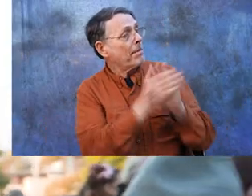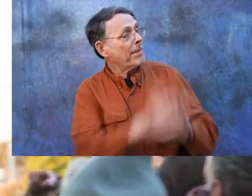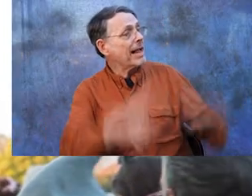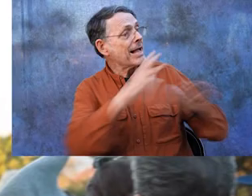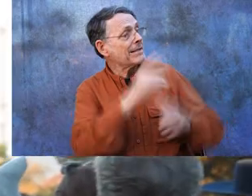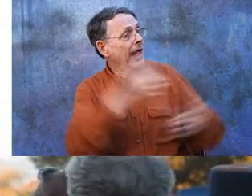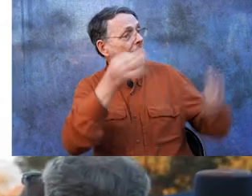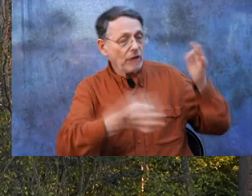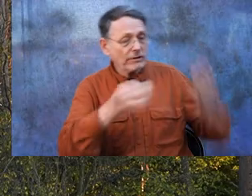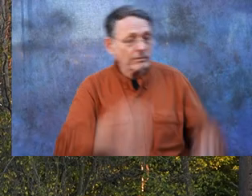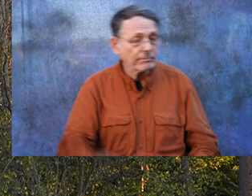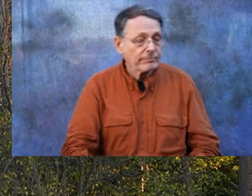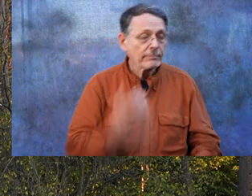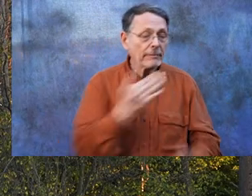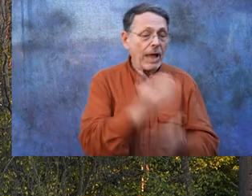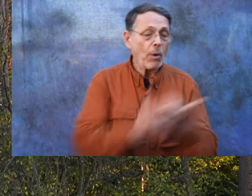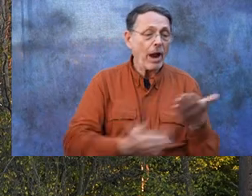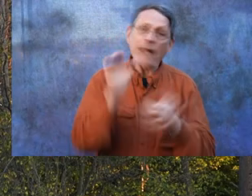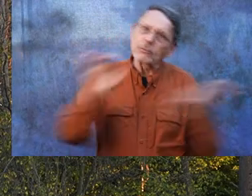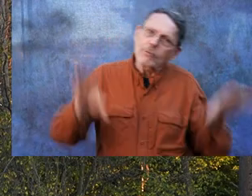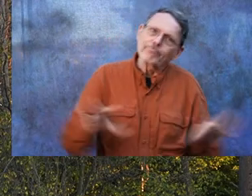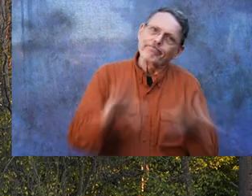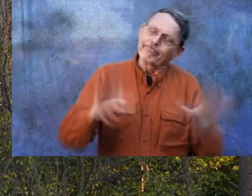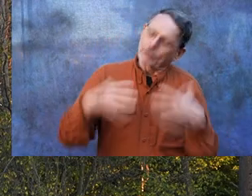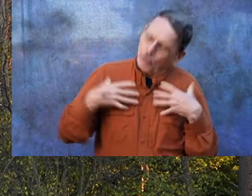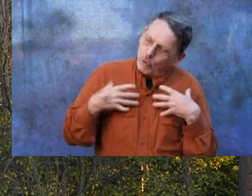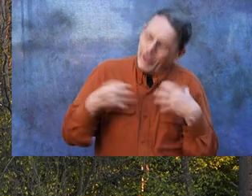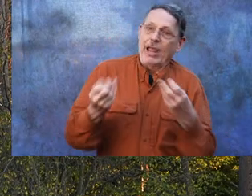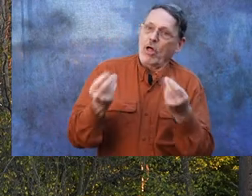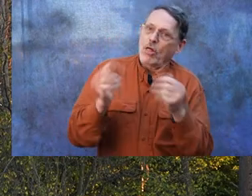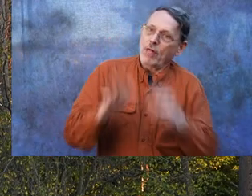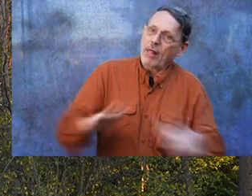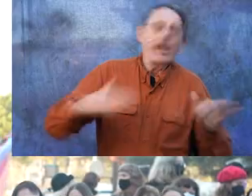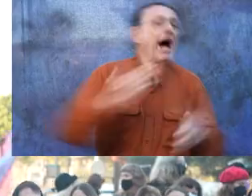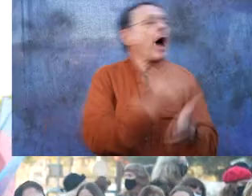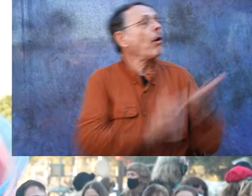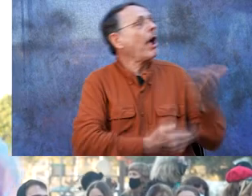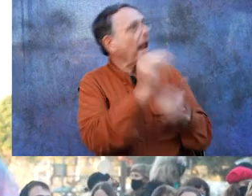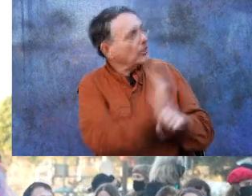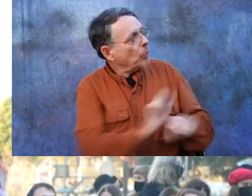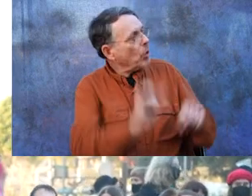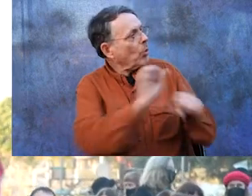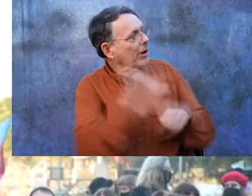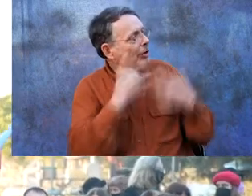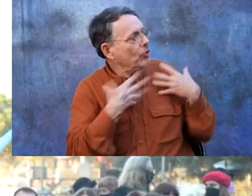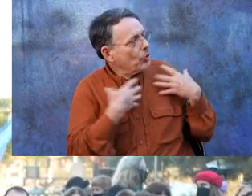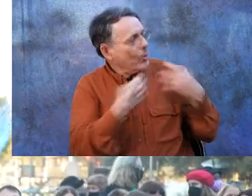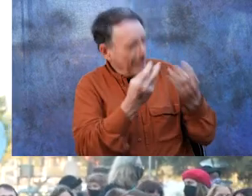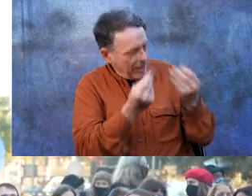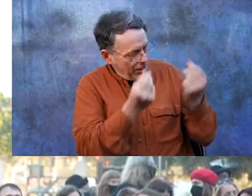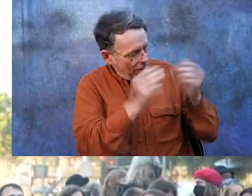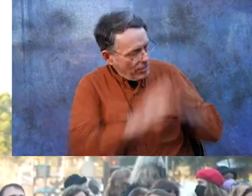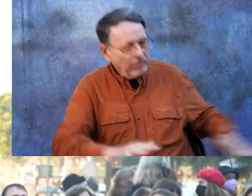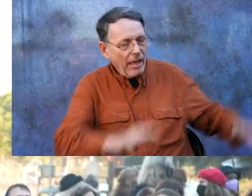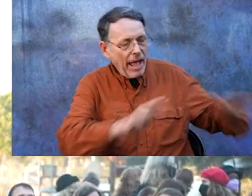work for peace and justice. Our hands will work to heal the land. Our hands